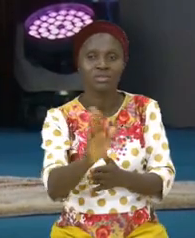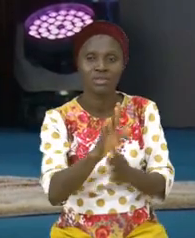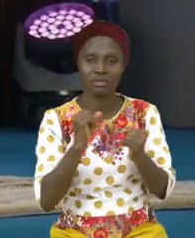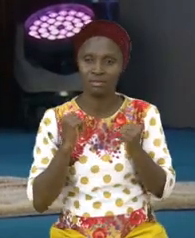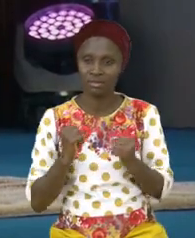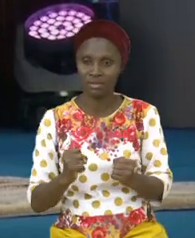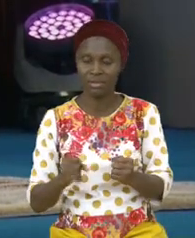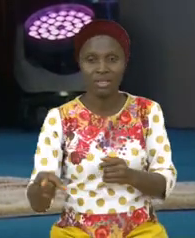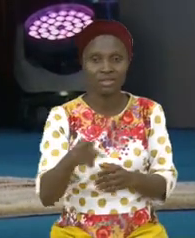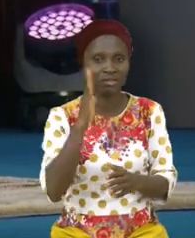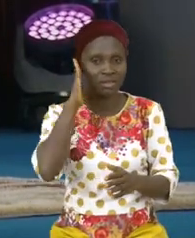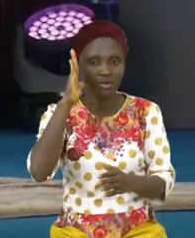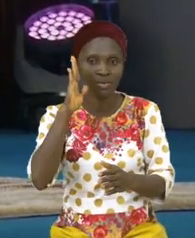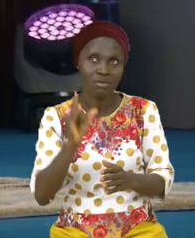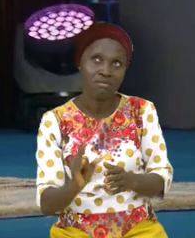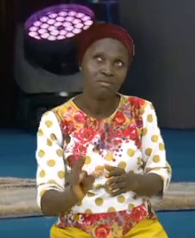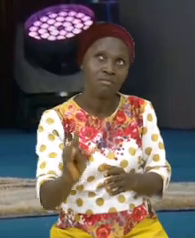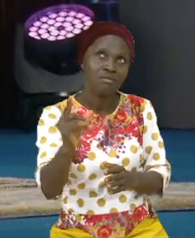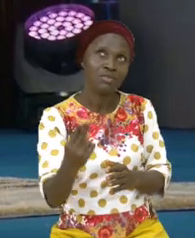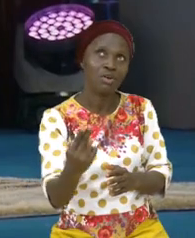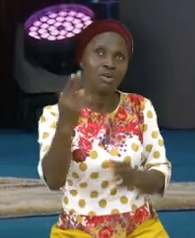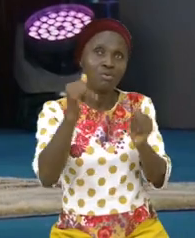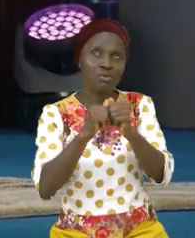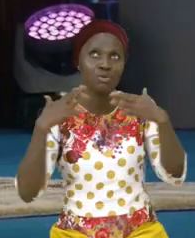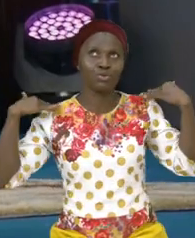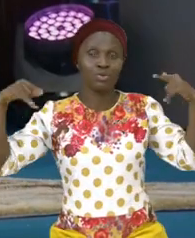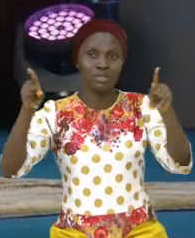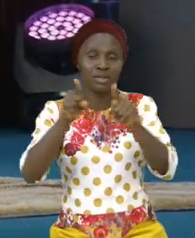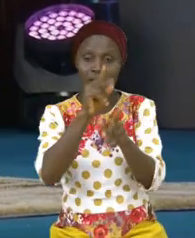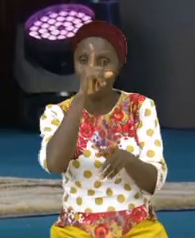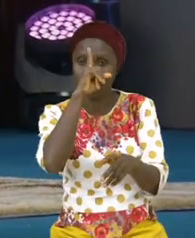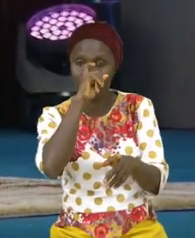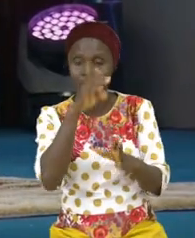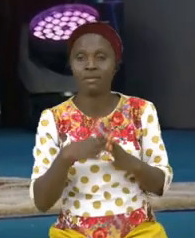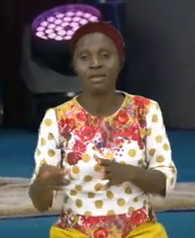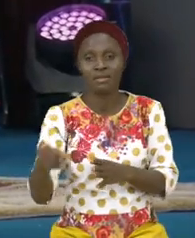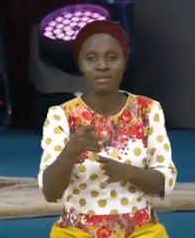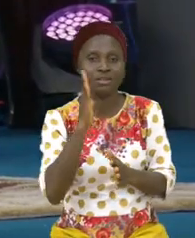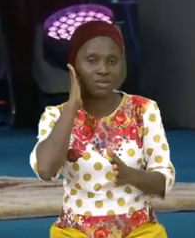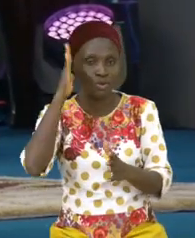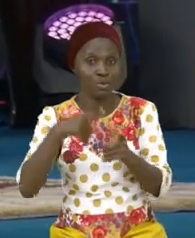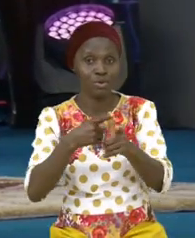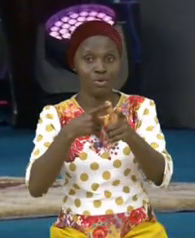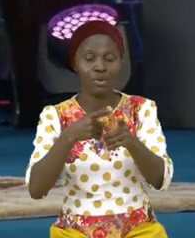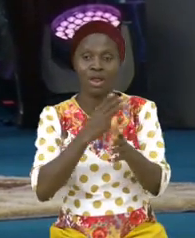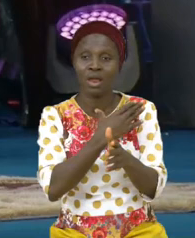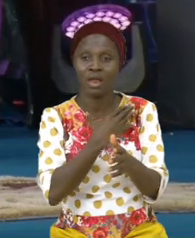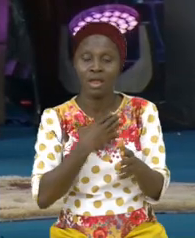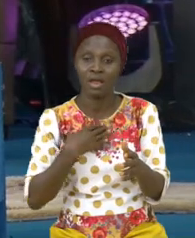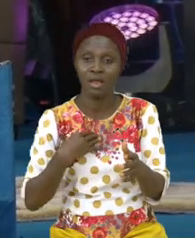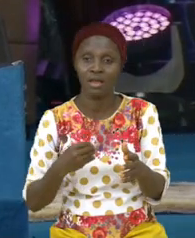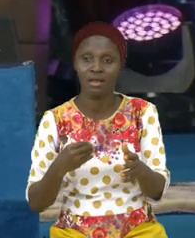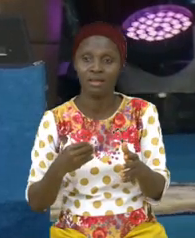shall mount up with wings as eagles. They shall run.